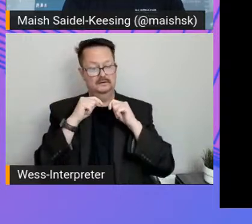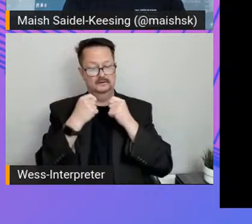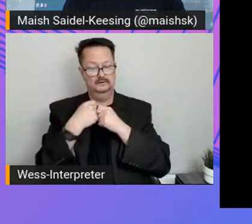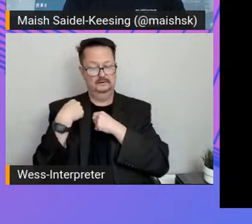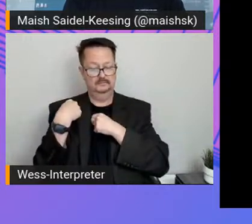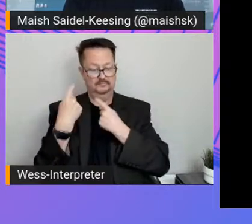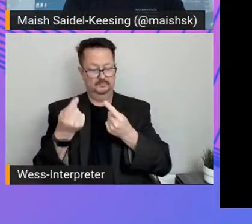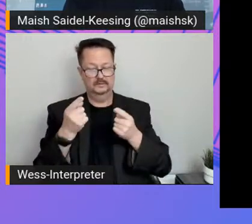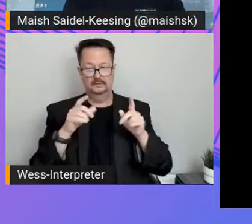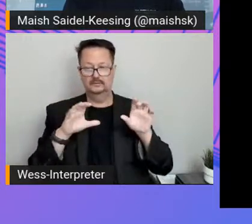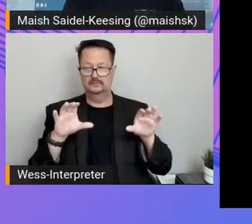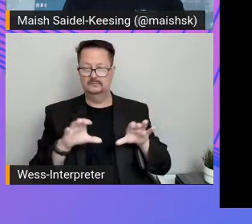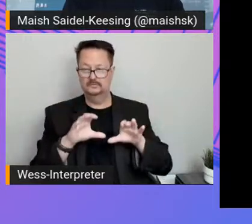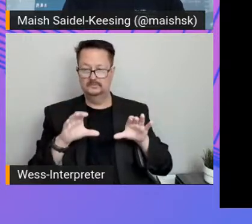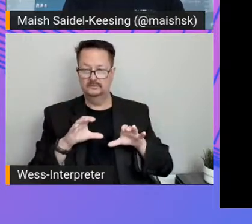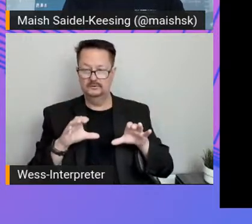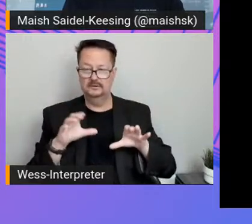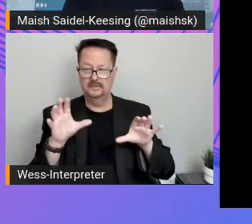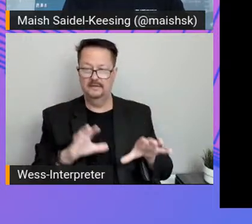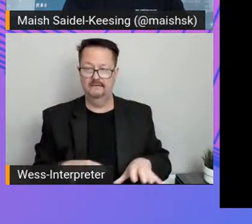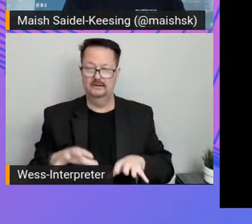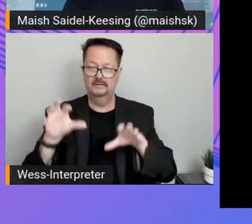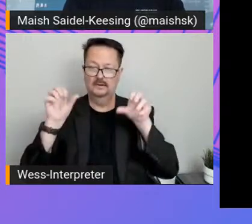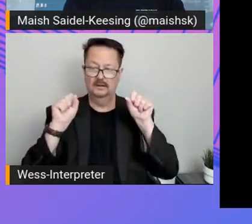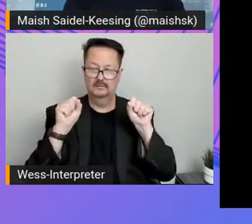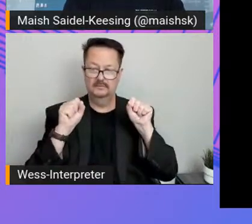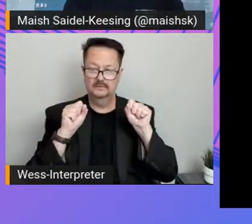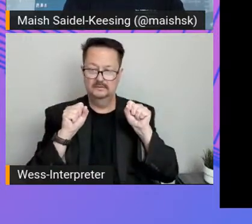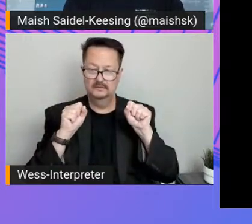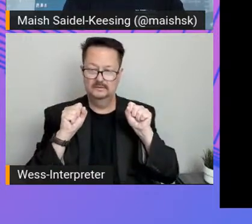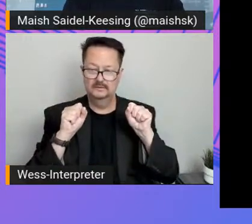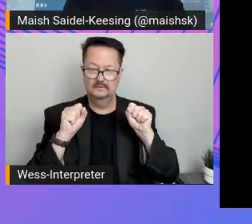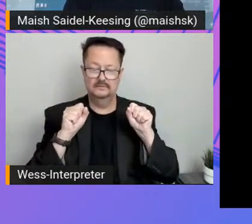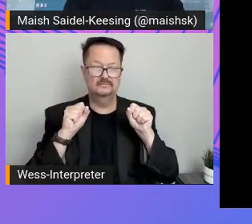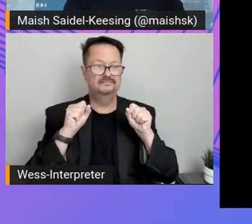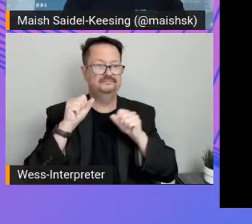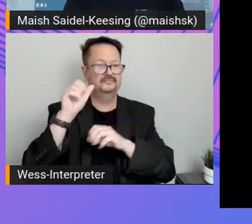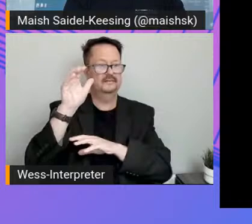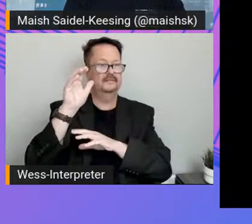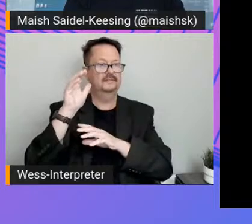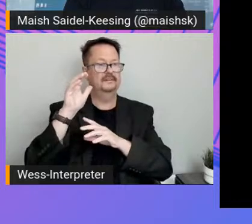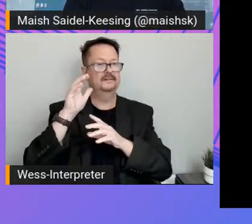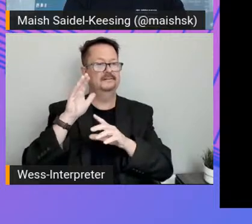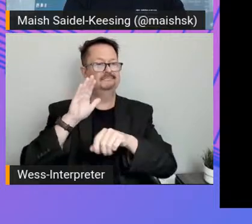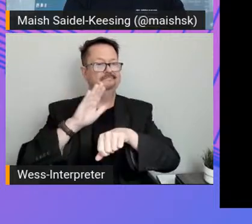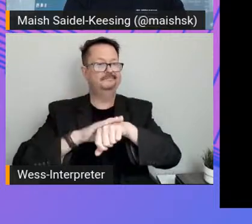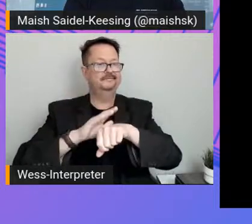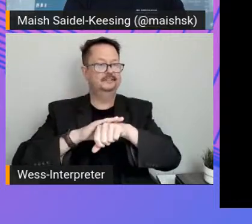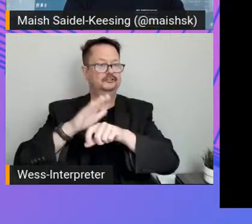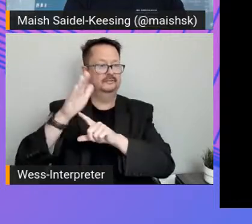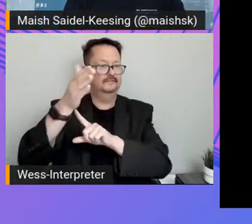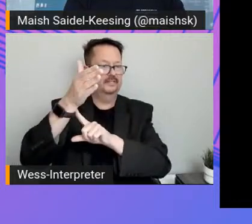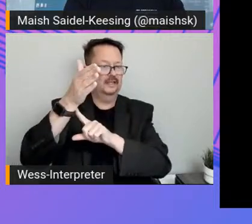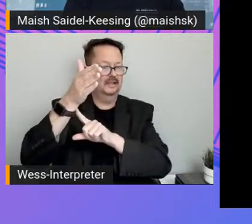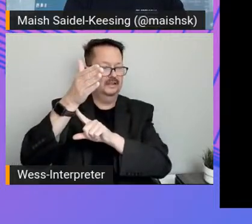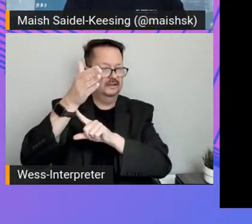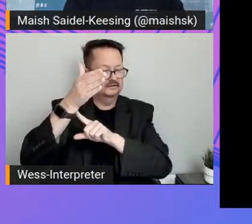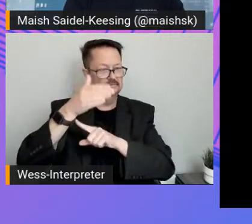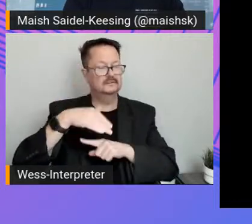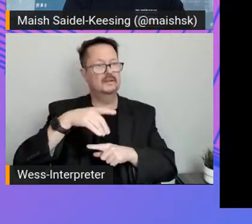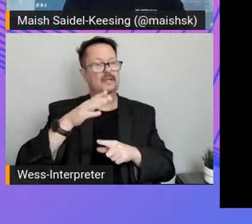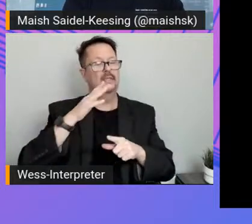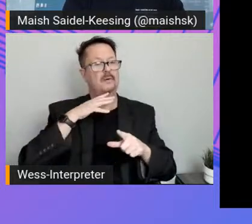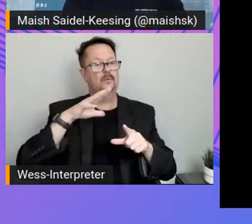also is they've adopted feature flags with split IO. So they will take